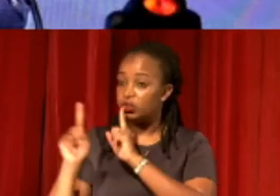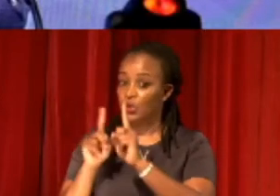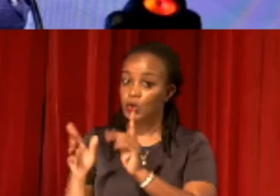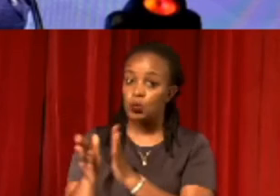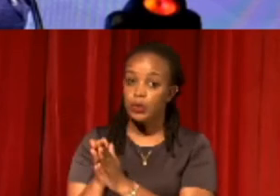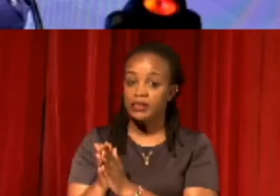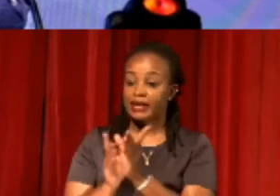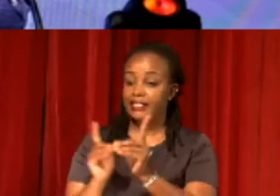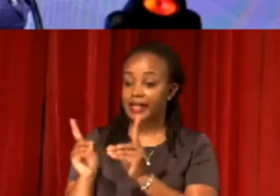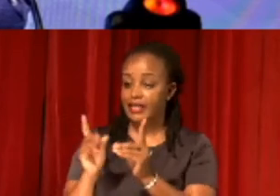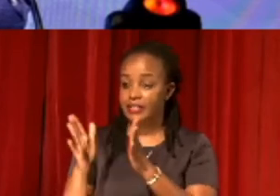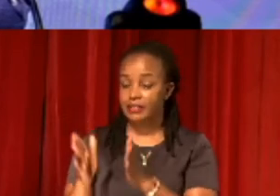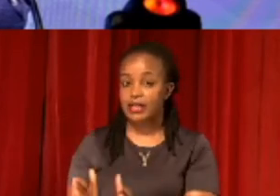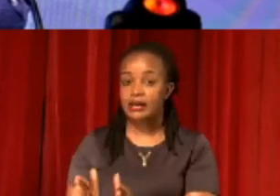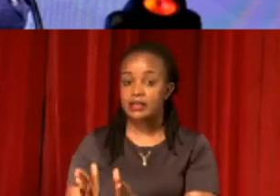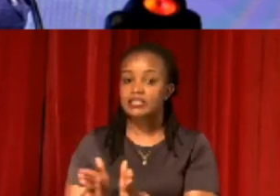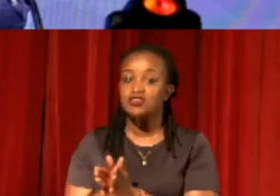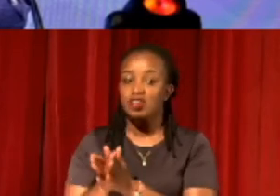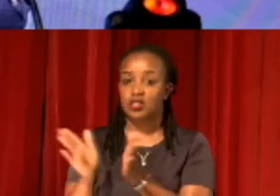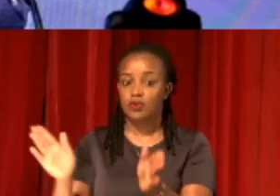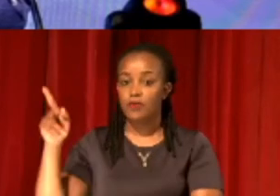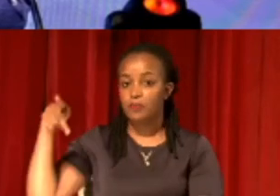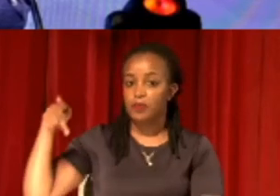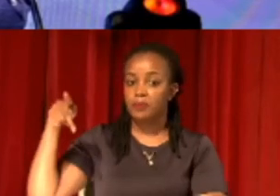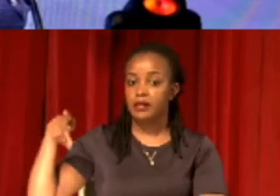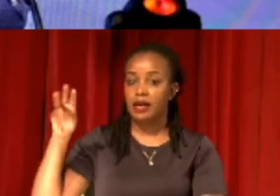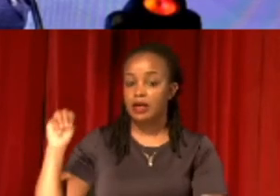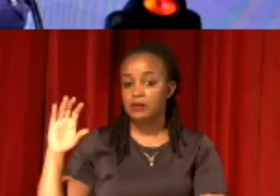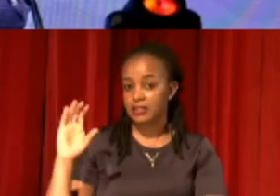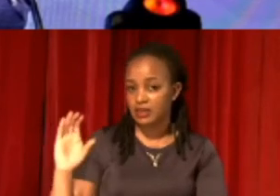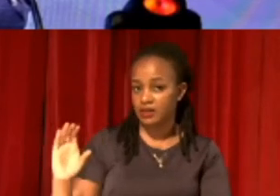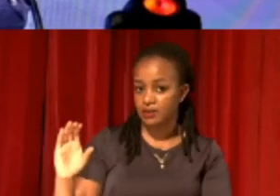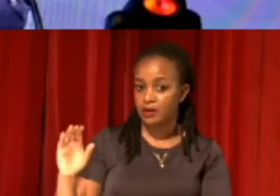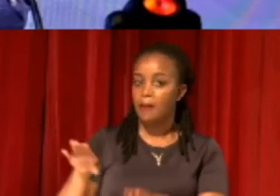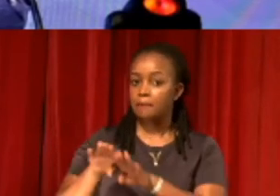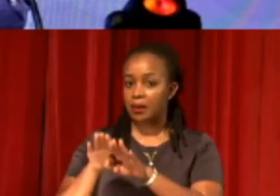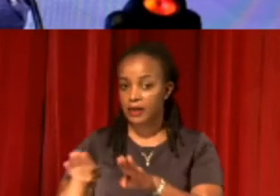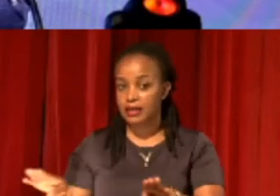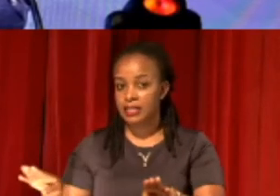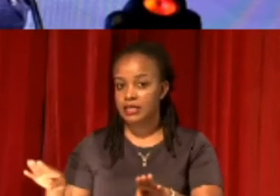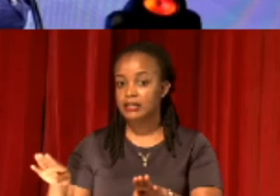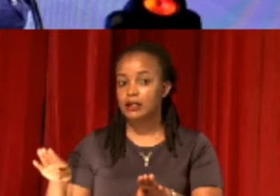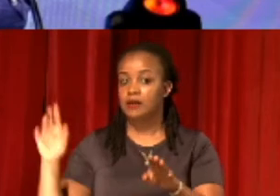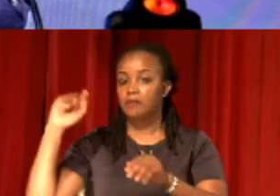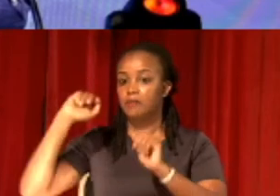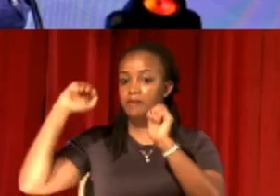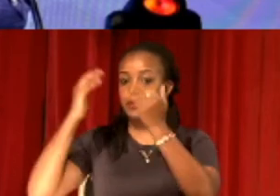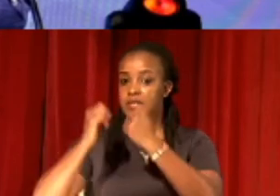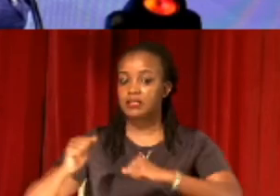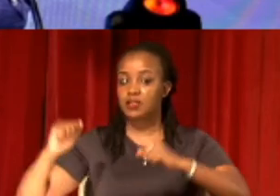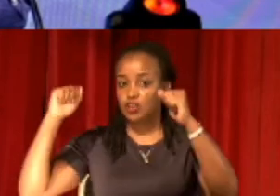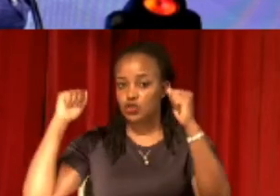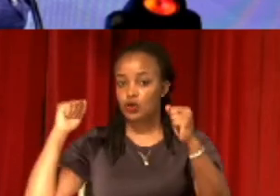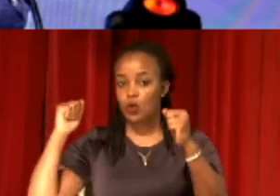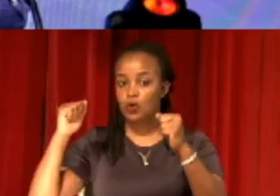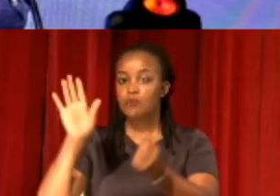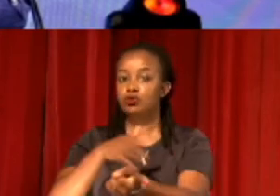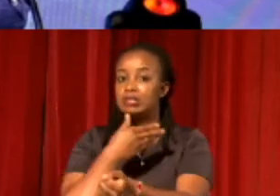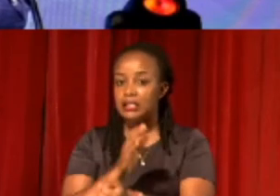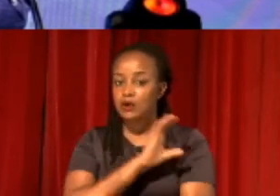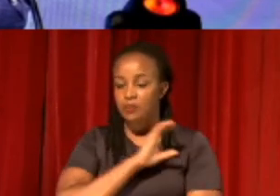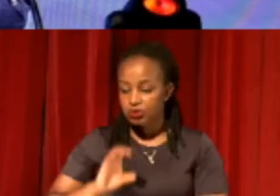the Director General of the PPMC in a short while. That's a permanent presidential music commission. If you had a chance to, you